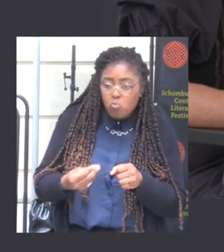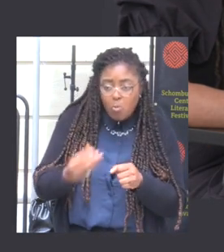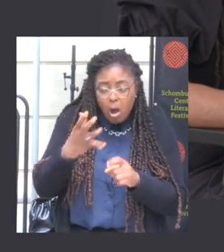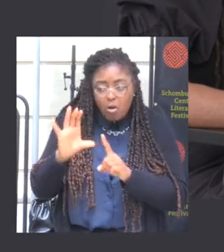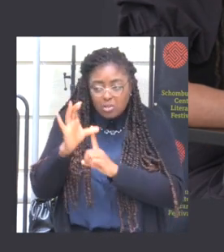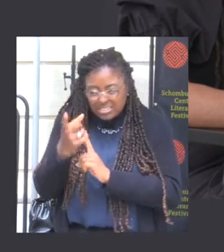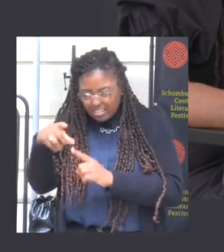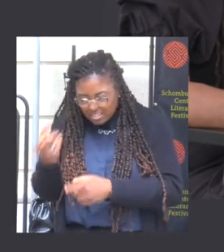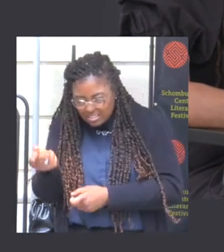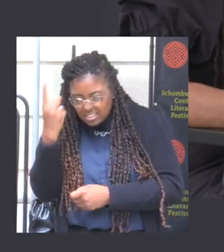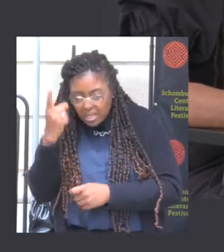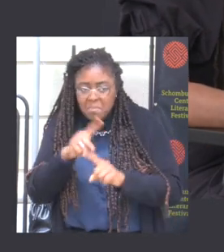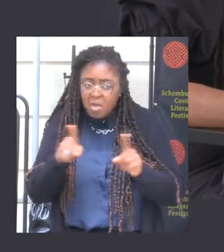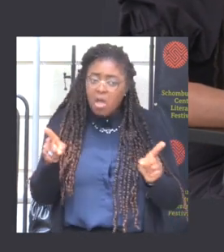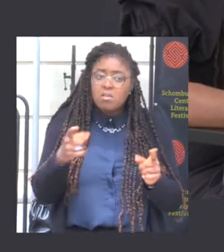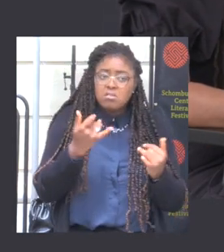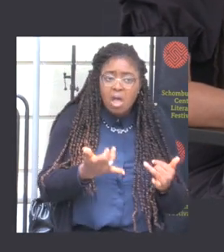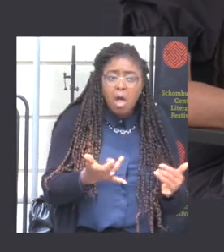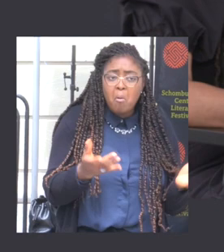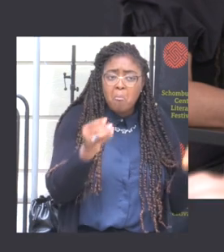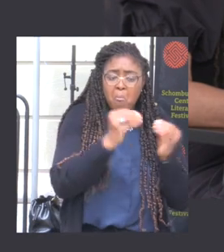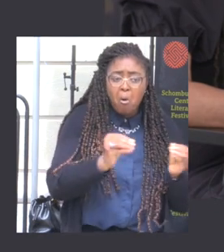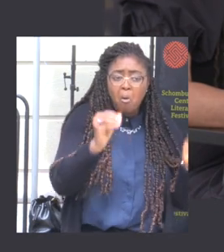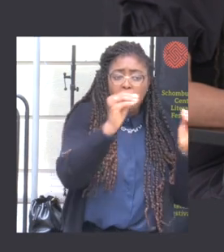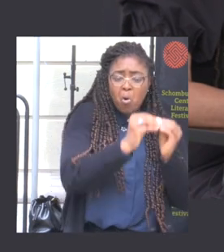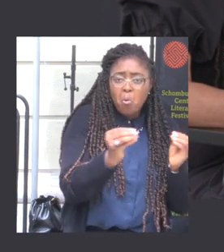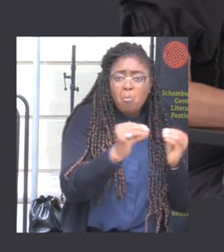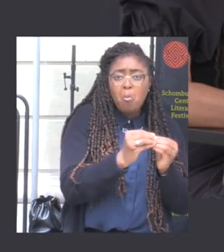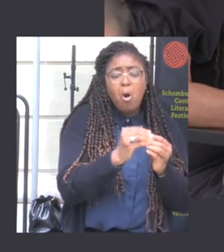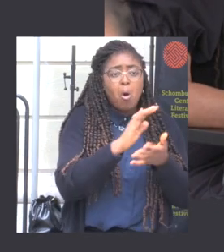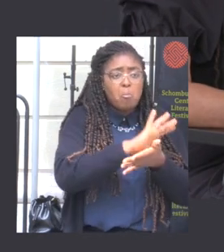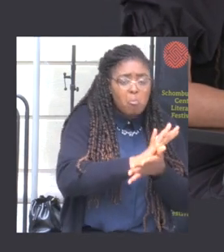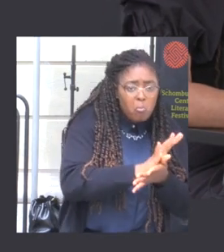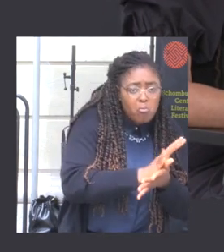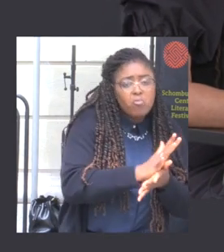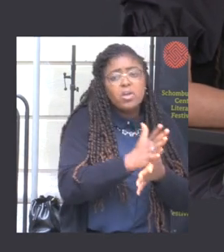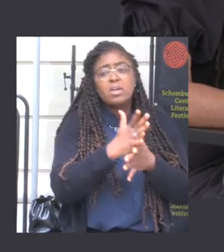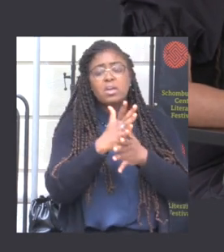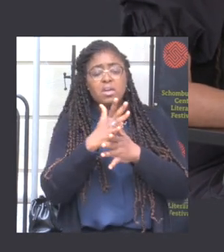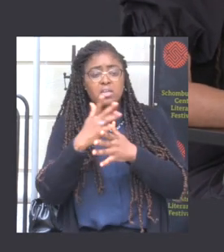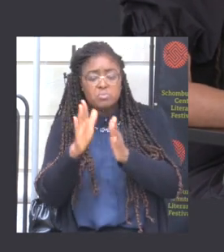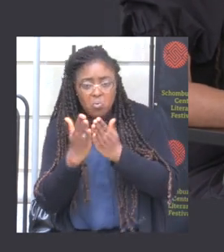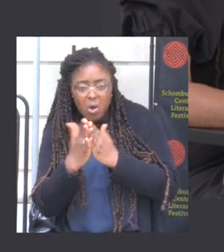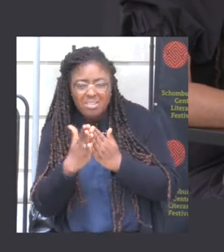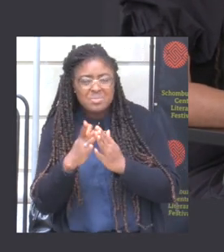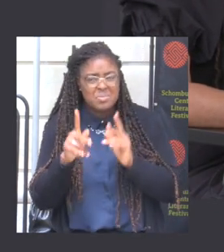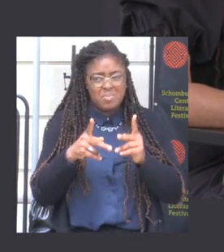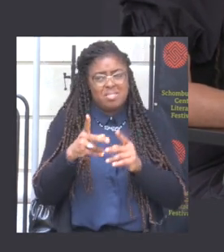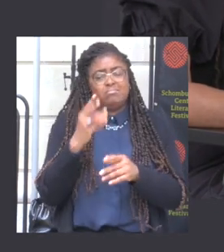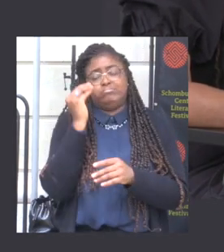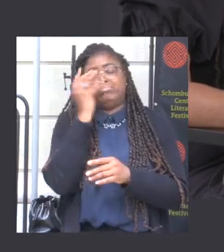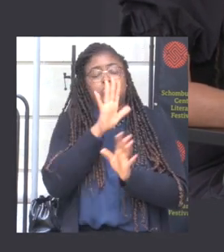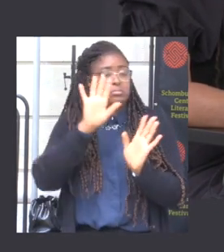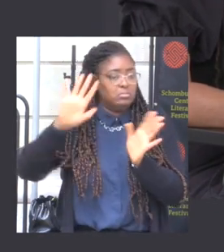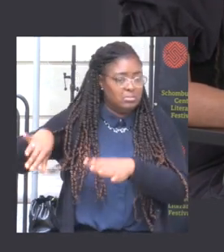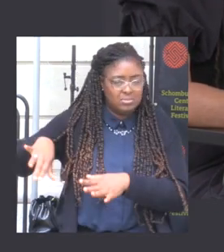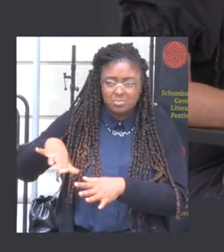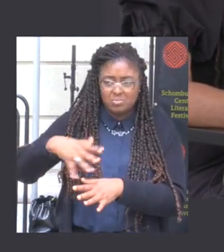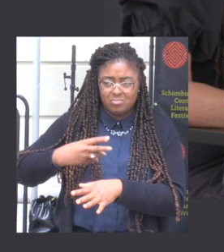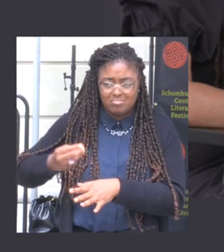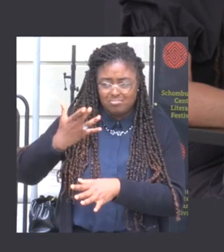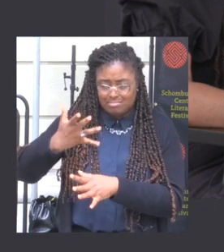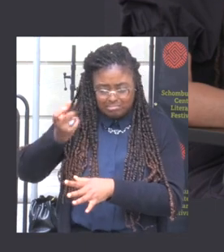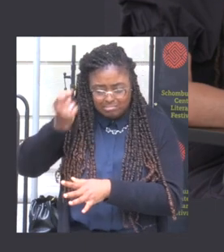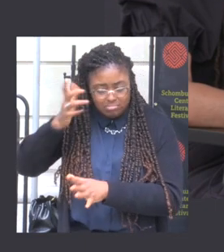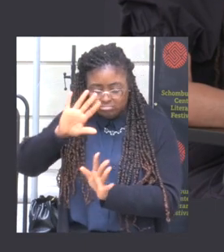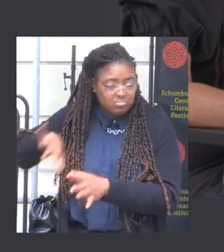place where we're seeing more films and series and books and other cultural productions where people are just like, forget that. We don't need to do that. But I